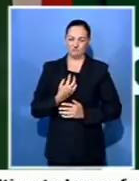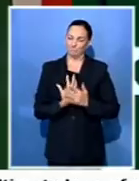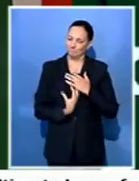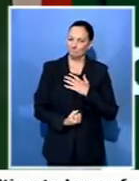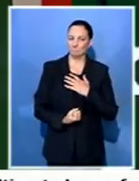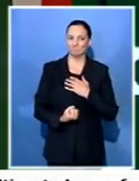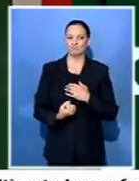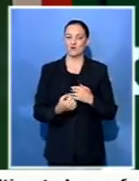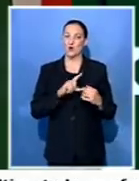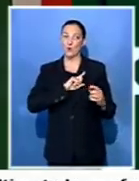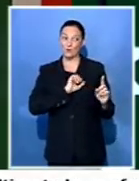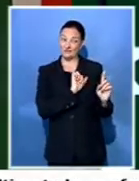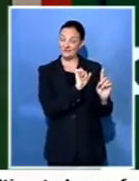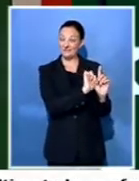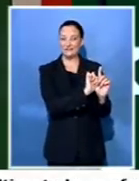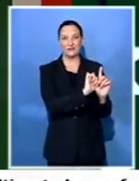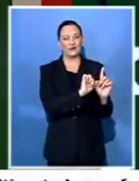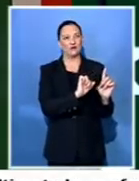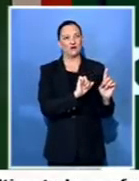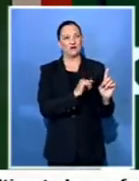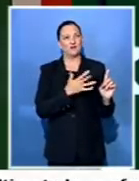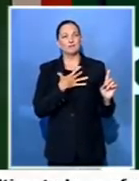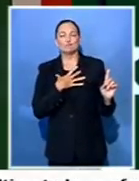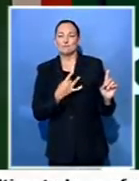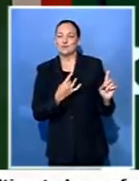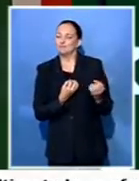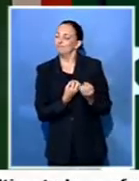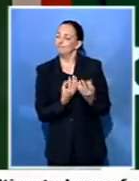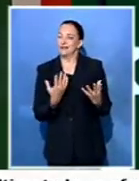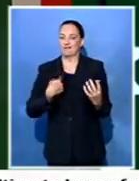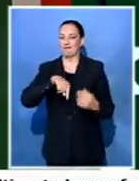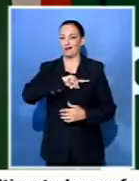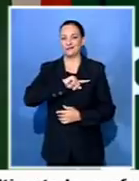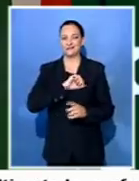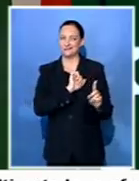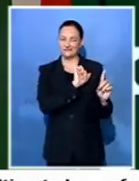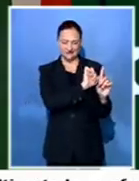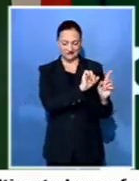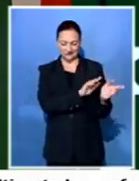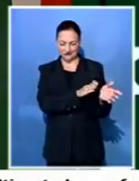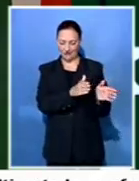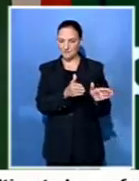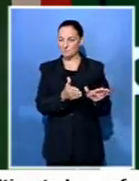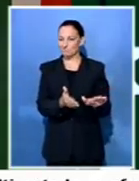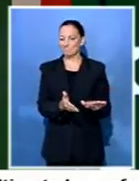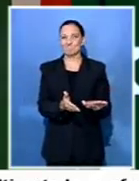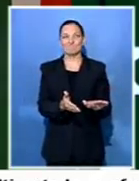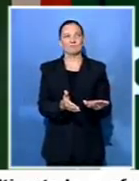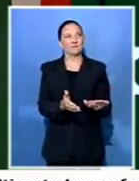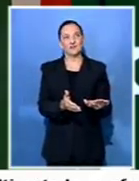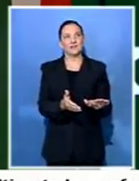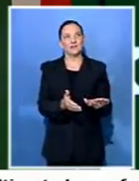For Dr Zola was precious to many of us, and his death is just